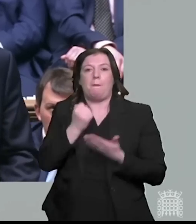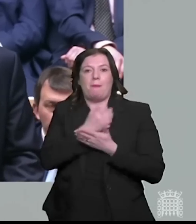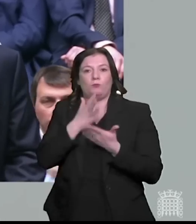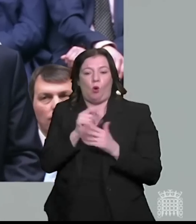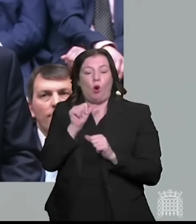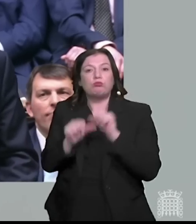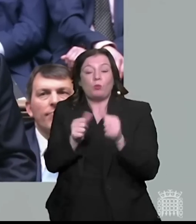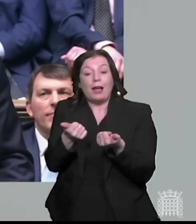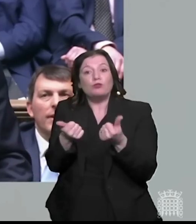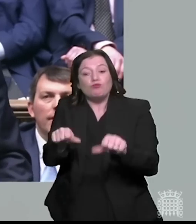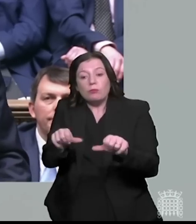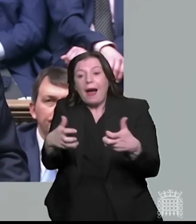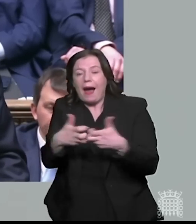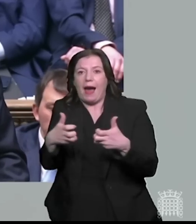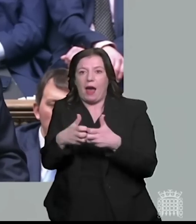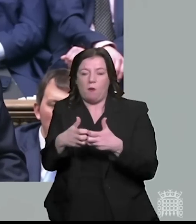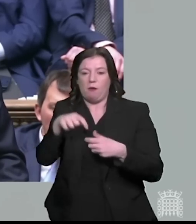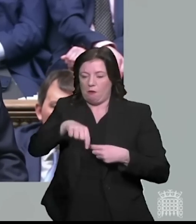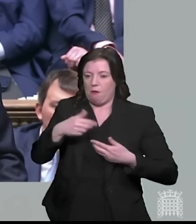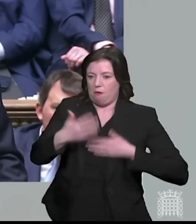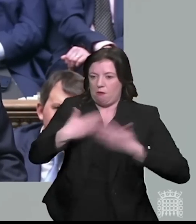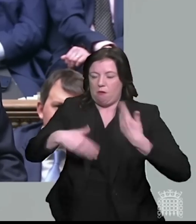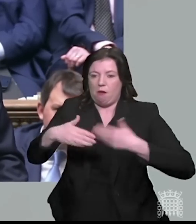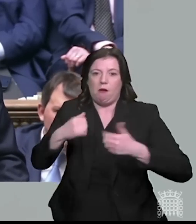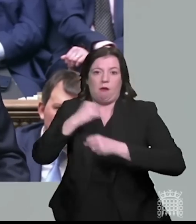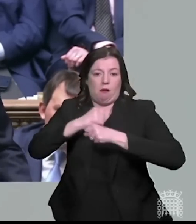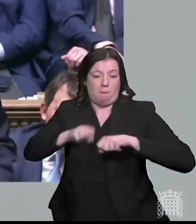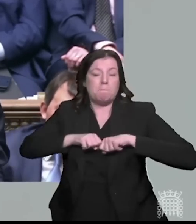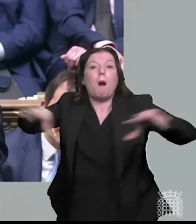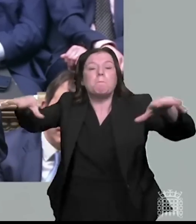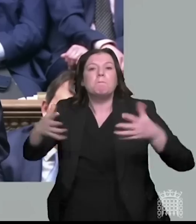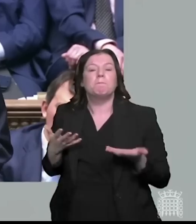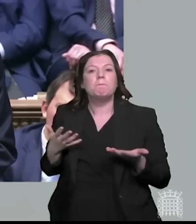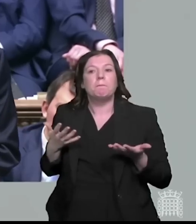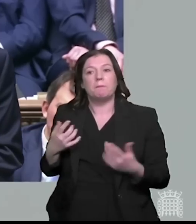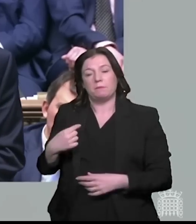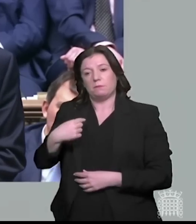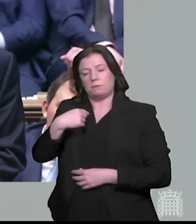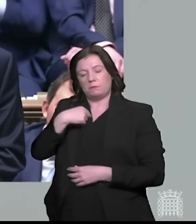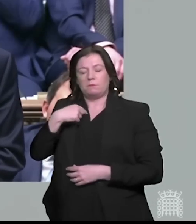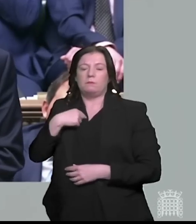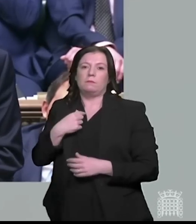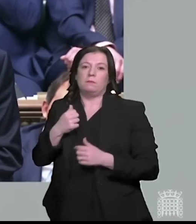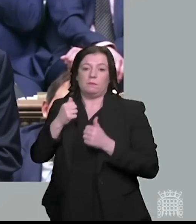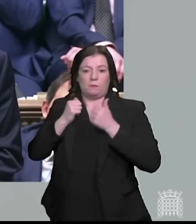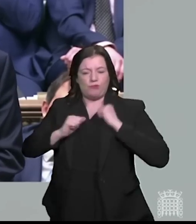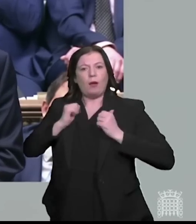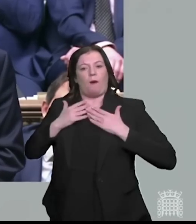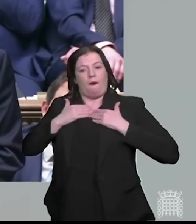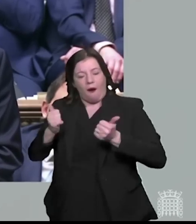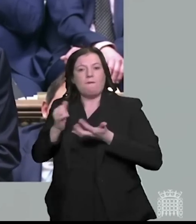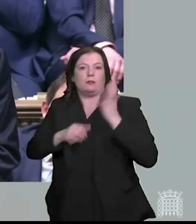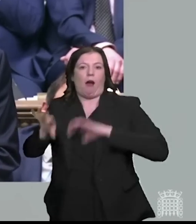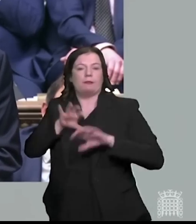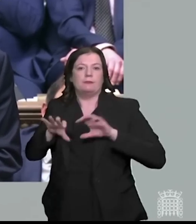regulatory approval in the world for companies seeking rapid market access. We are proud of the life science sector,